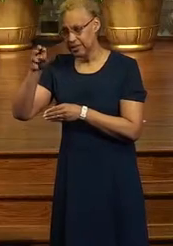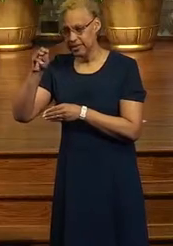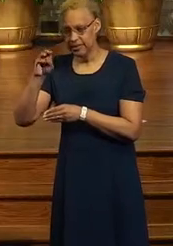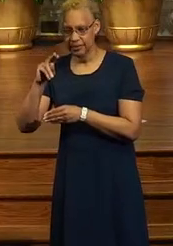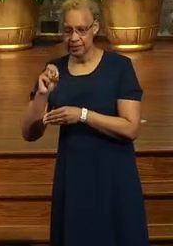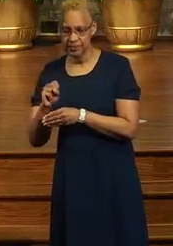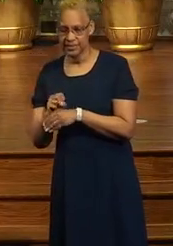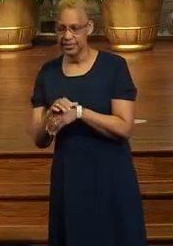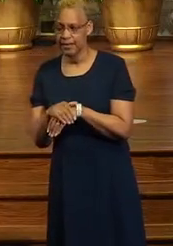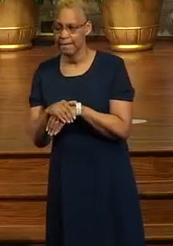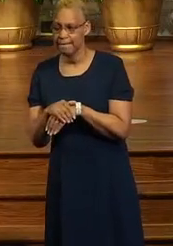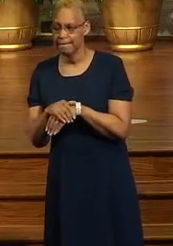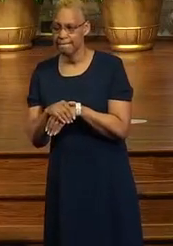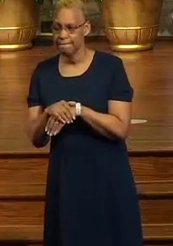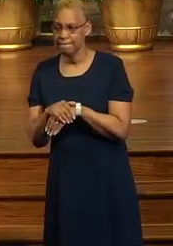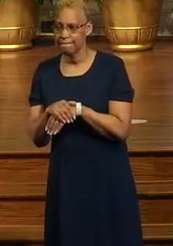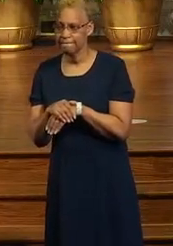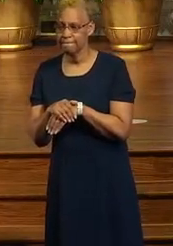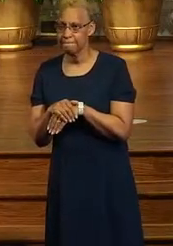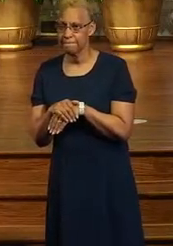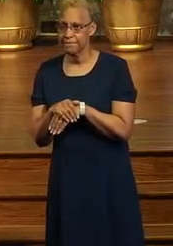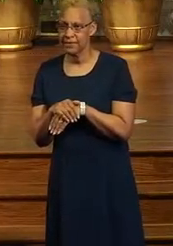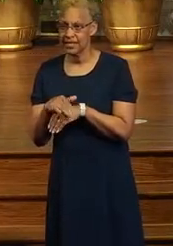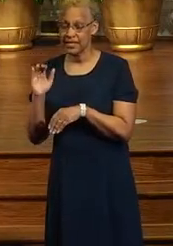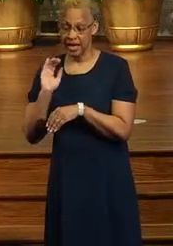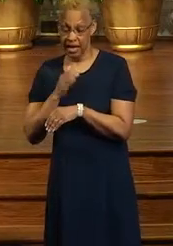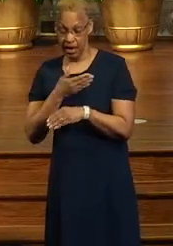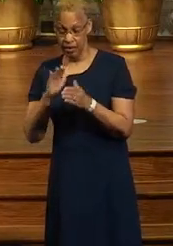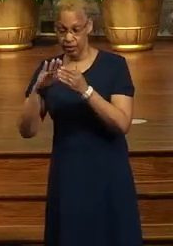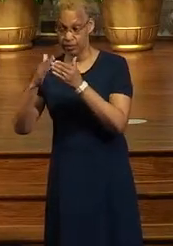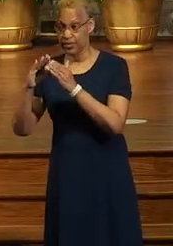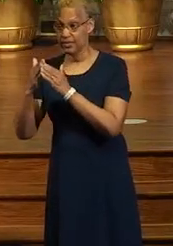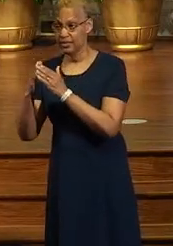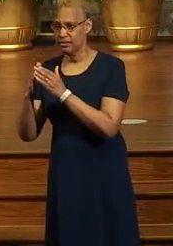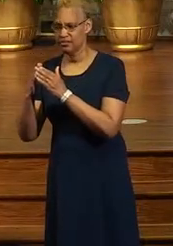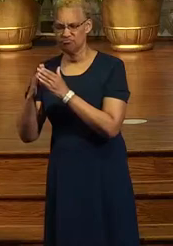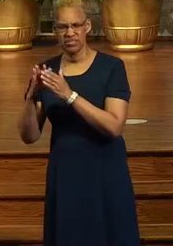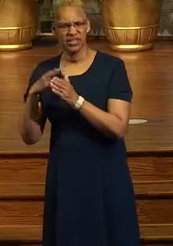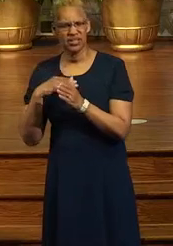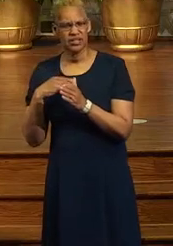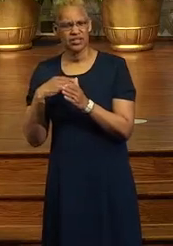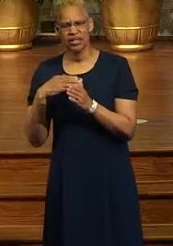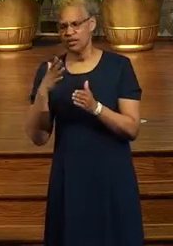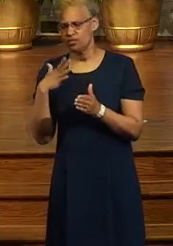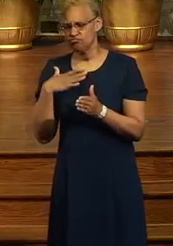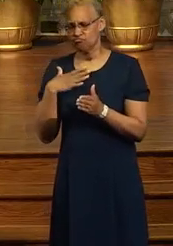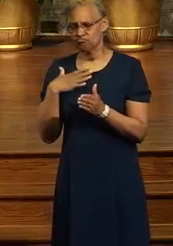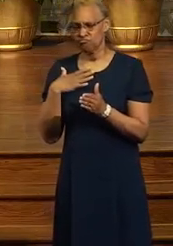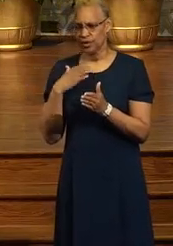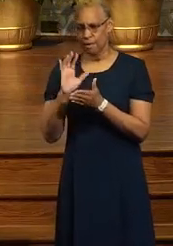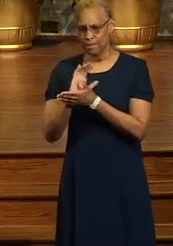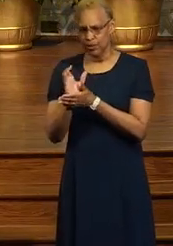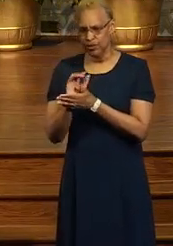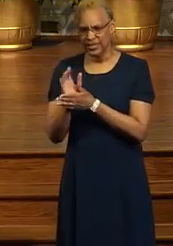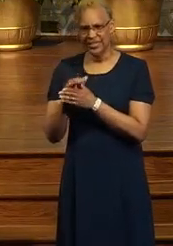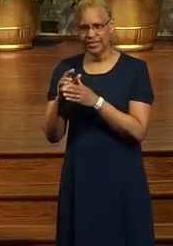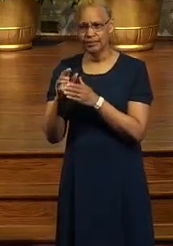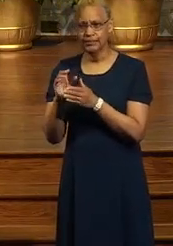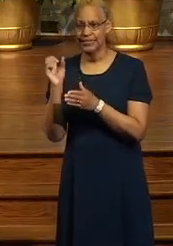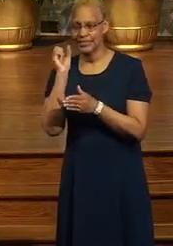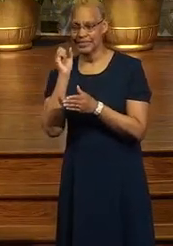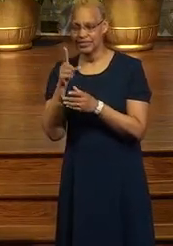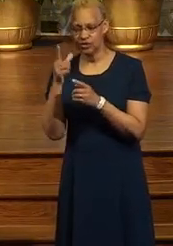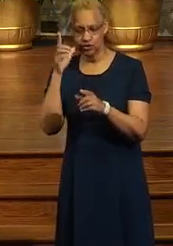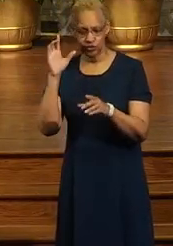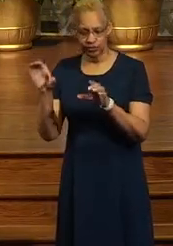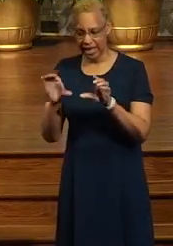recorded. But later on in our community, there was a movie named Sister Act. Any of you guys ever seen this movie?